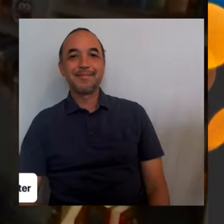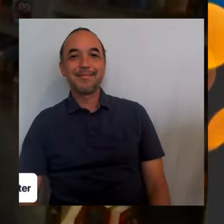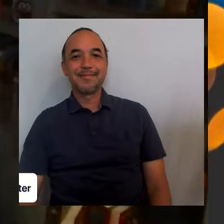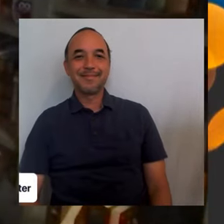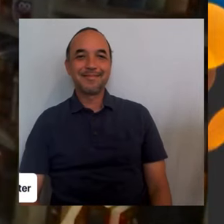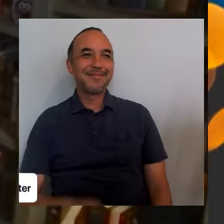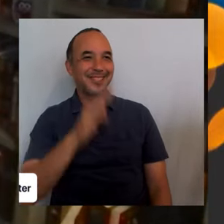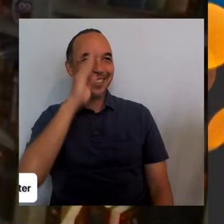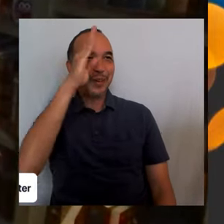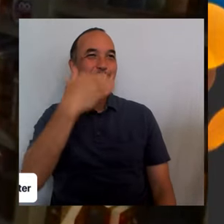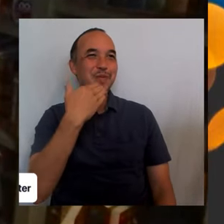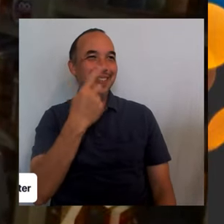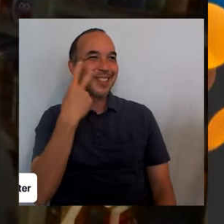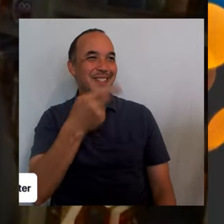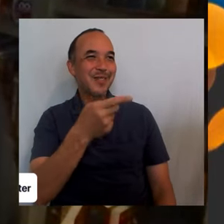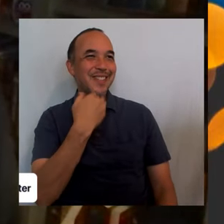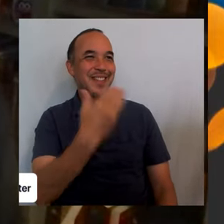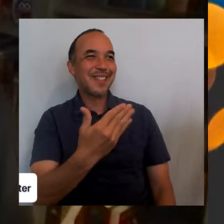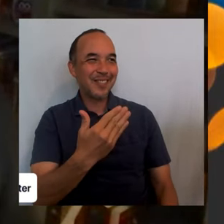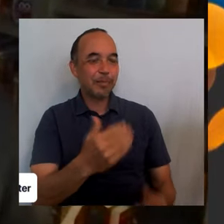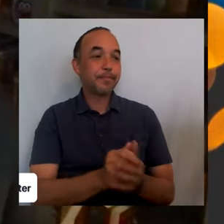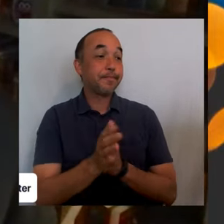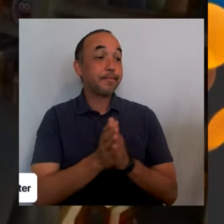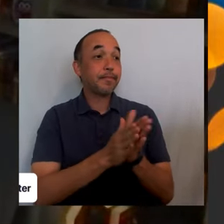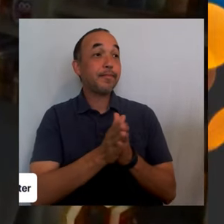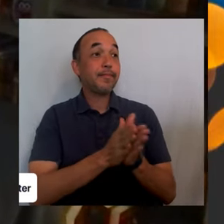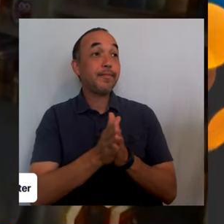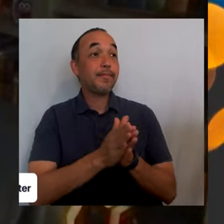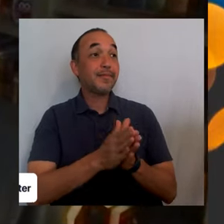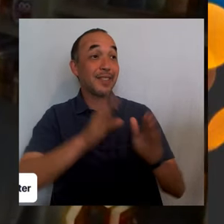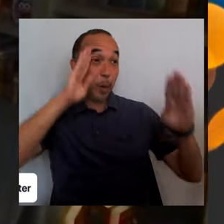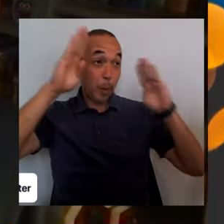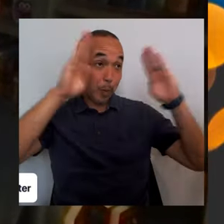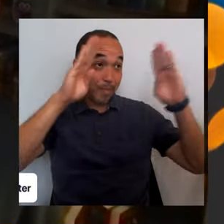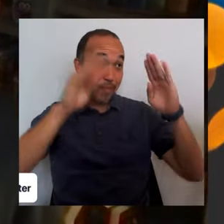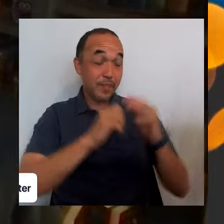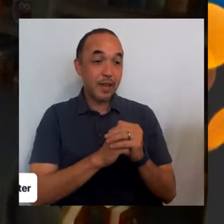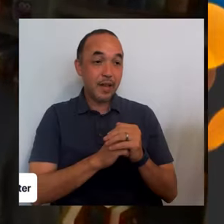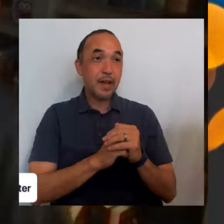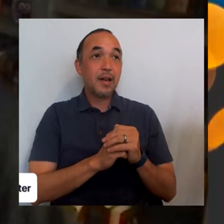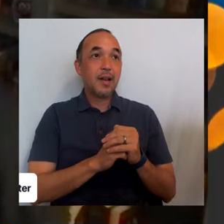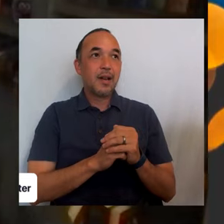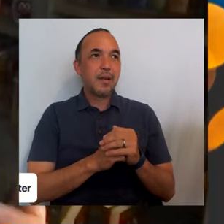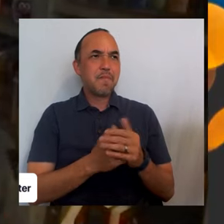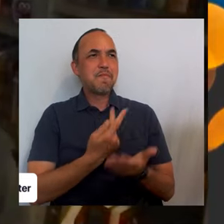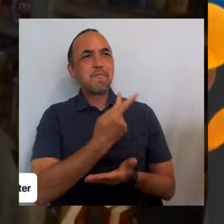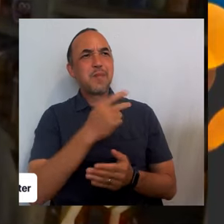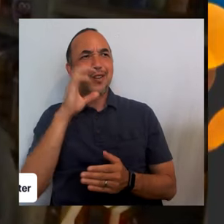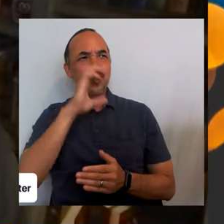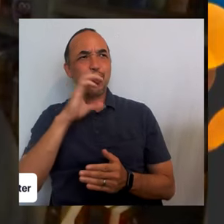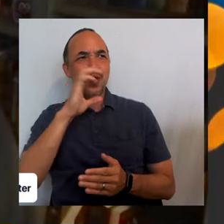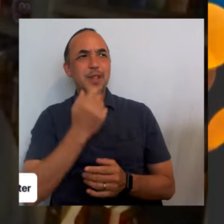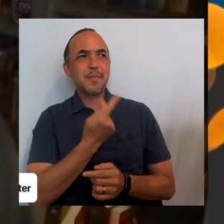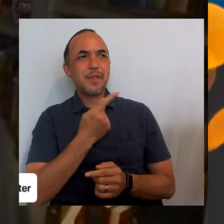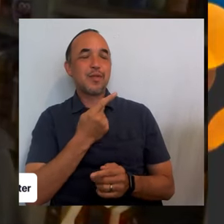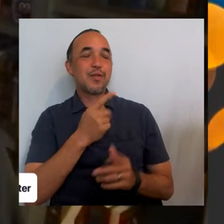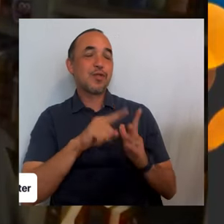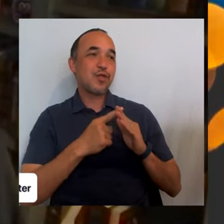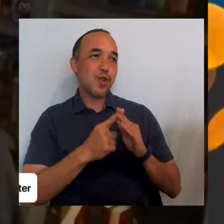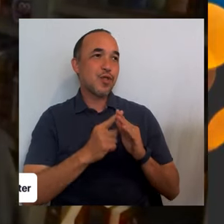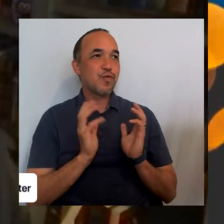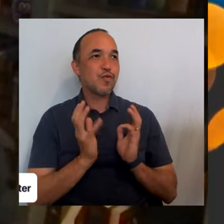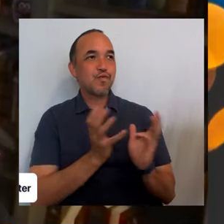you. Hey, gang. When we first started chatting, Charlie and I and the gang, we